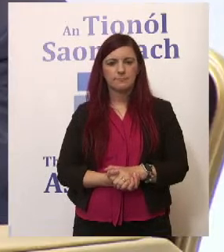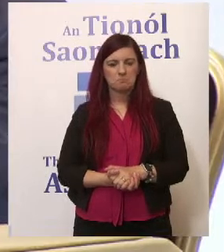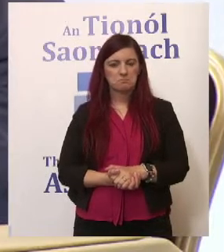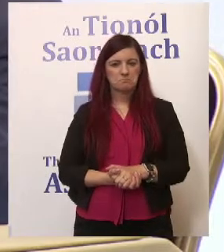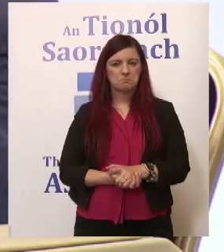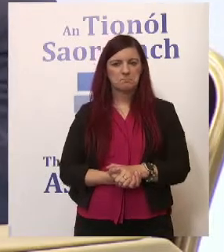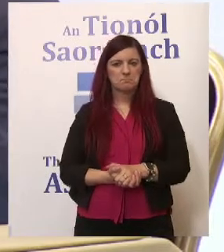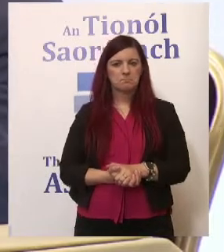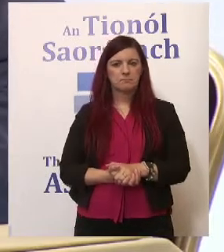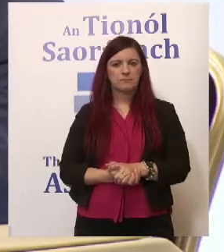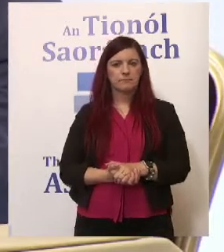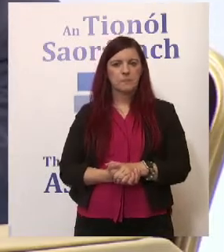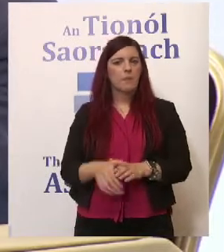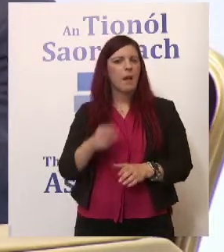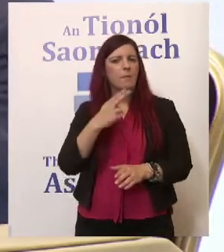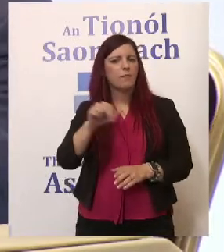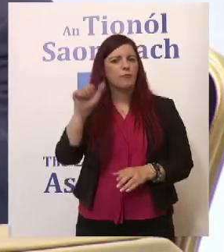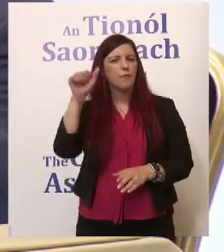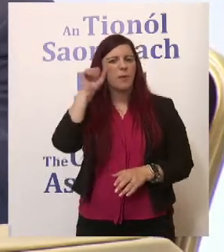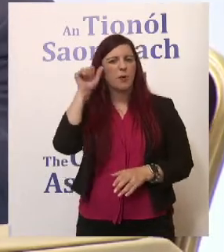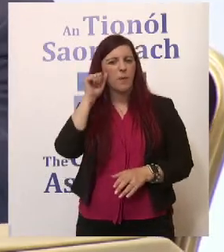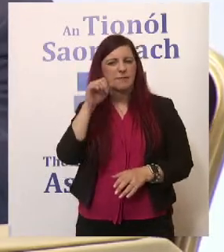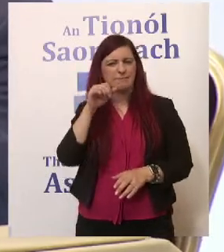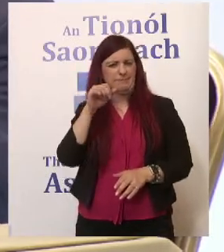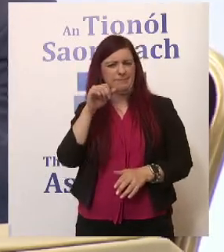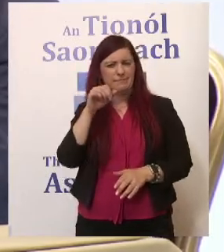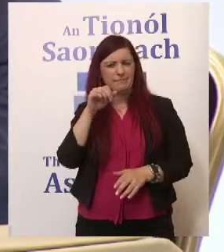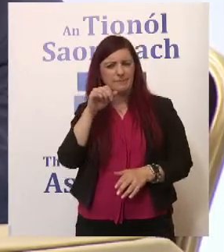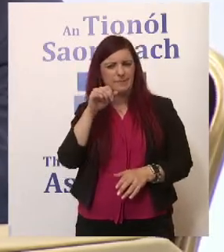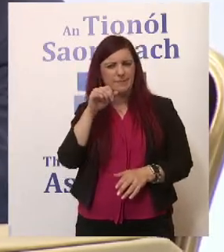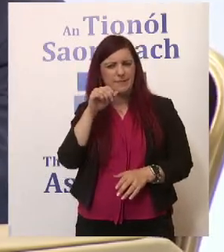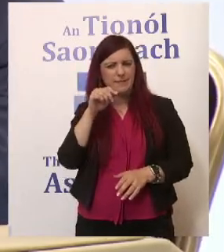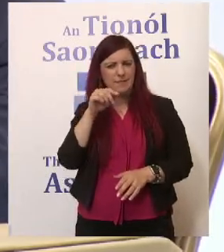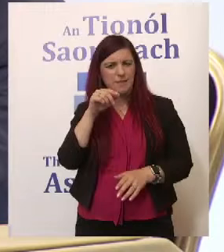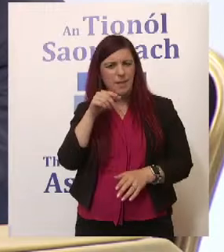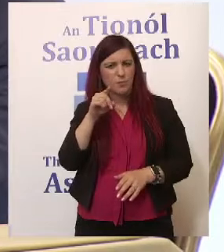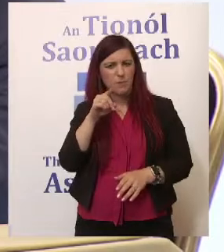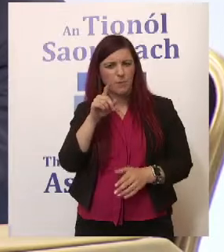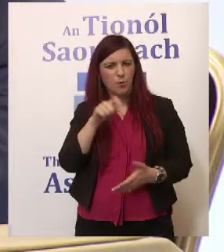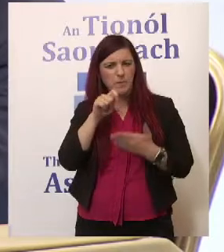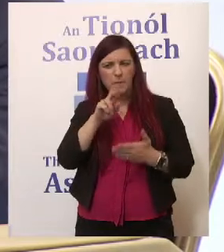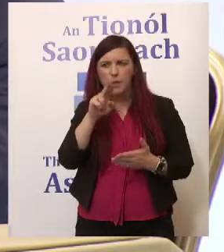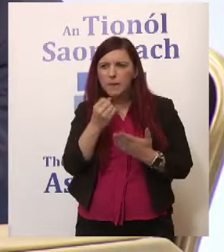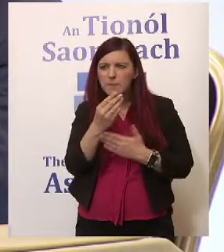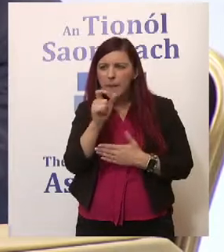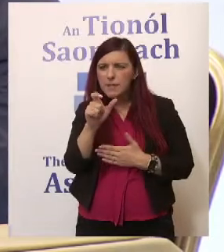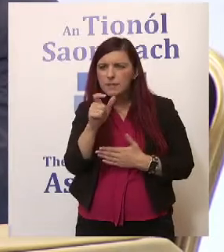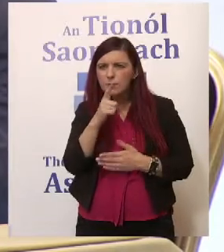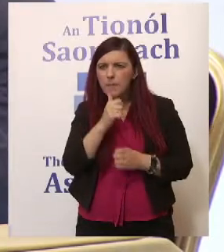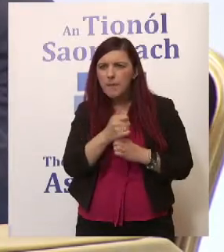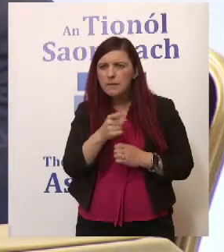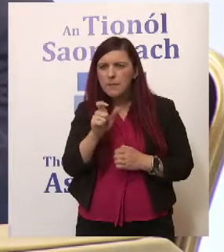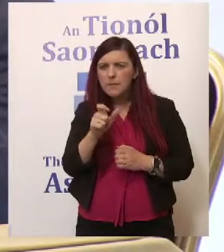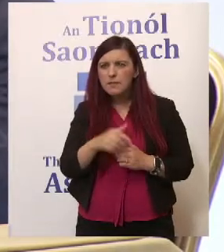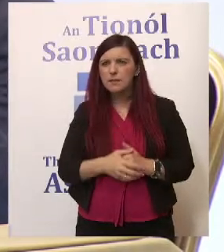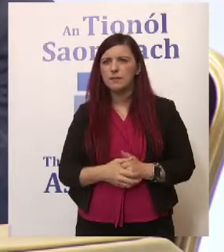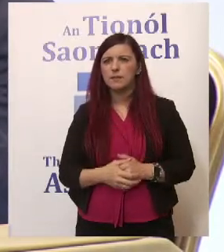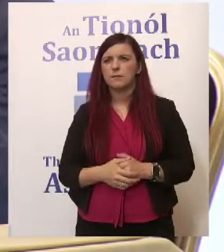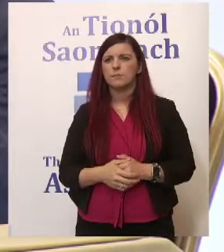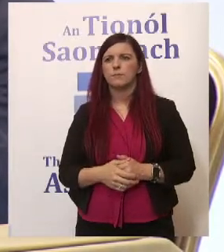I'm not familiar with the deliberative budgeting piece, so maybe if you just explain that to me for a second. Apologies.